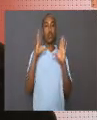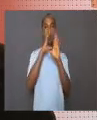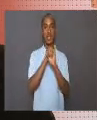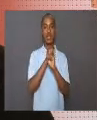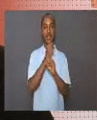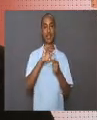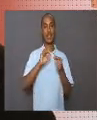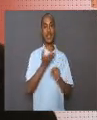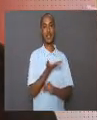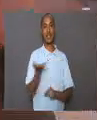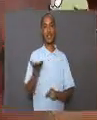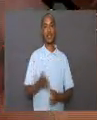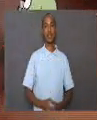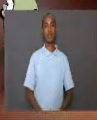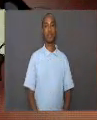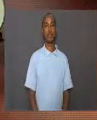the sentences.